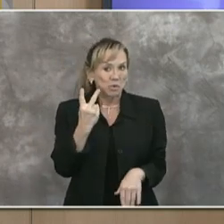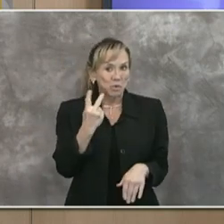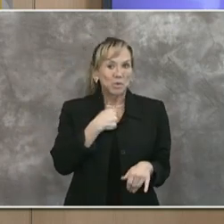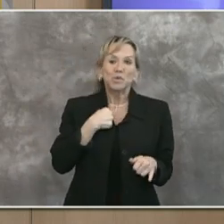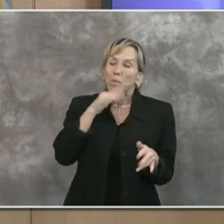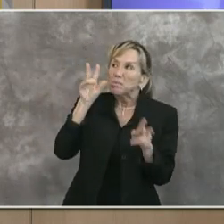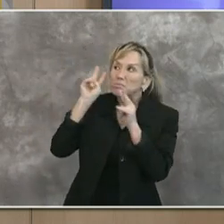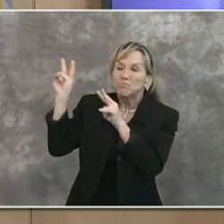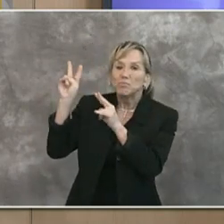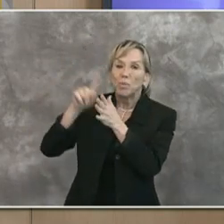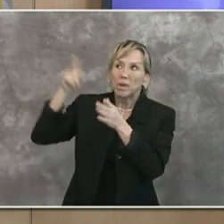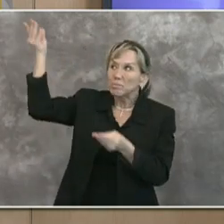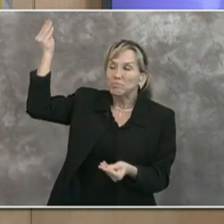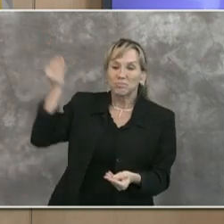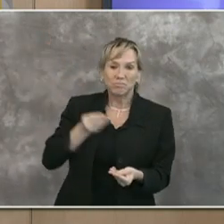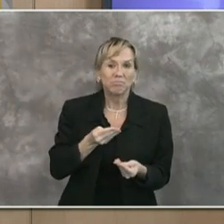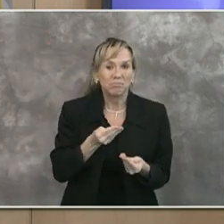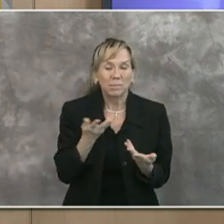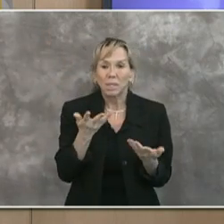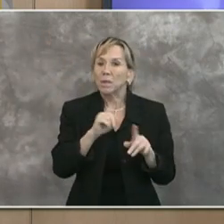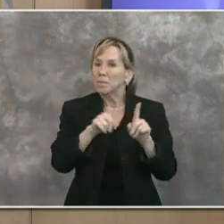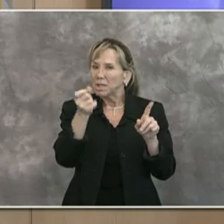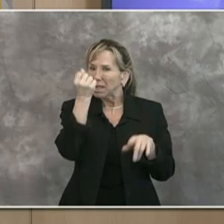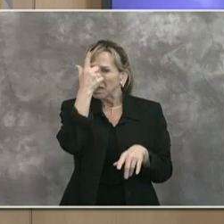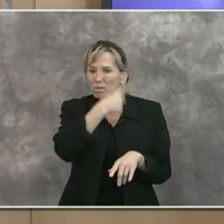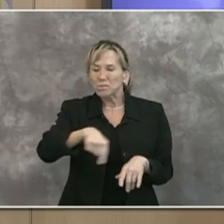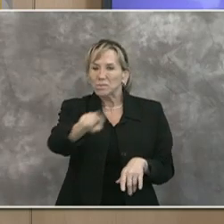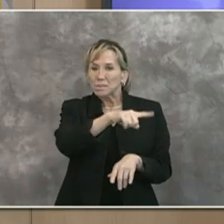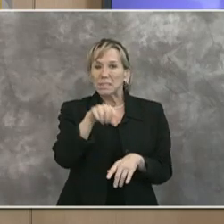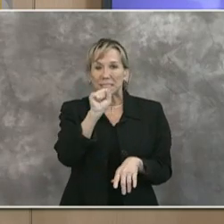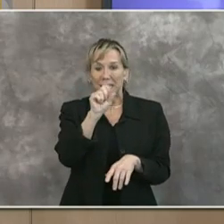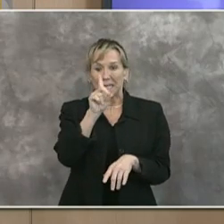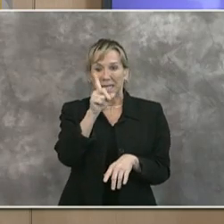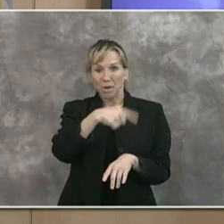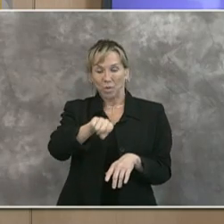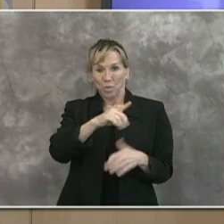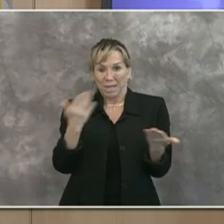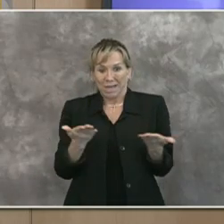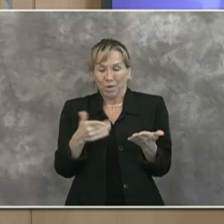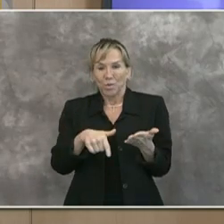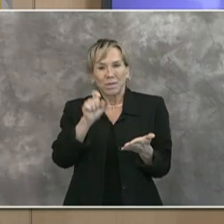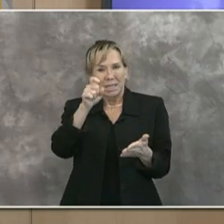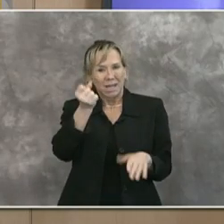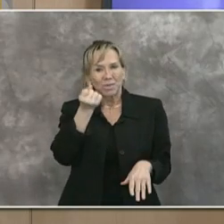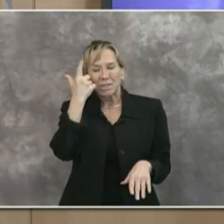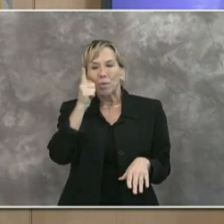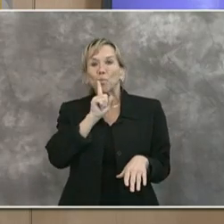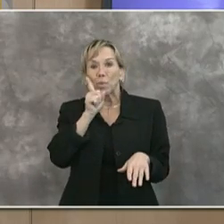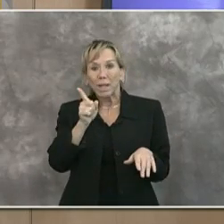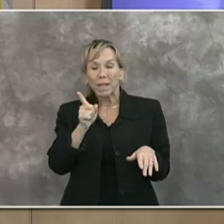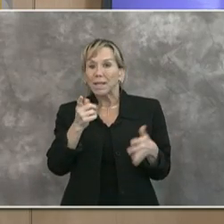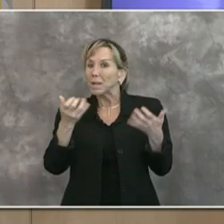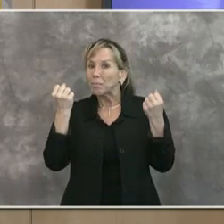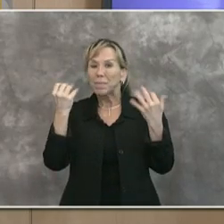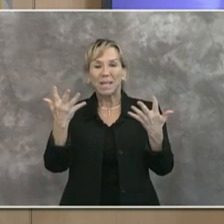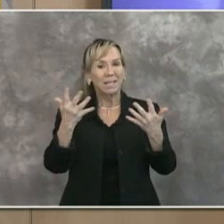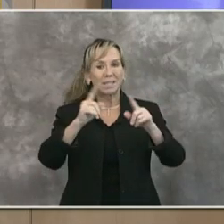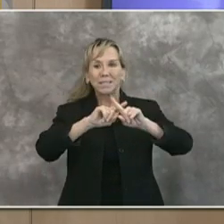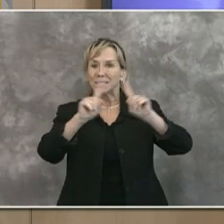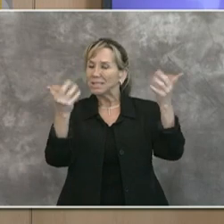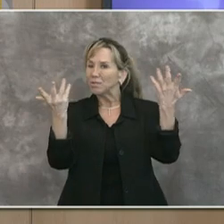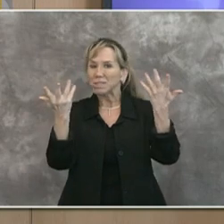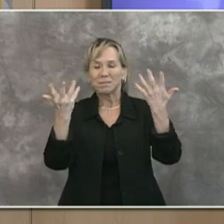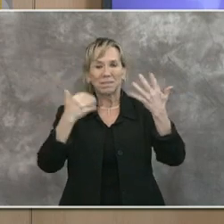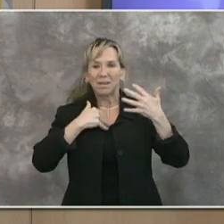of California. But I think it's really important that everyone in San Diego know that there are a lot of very clear